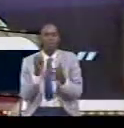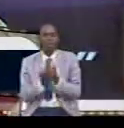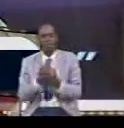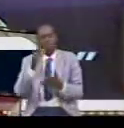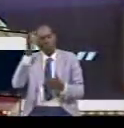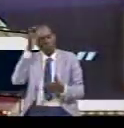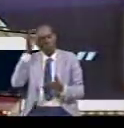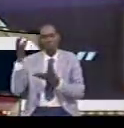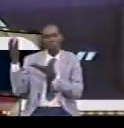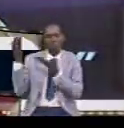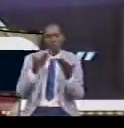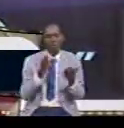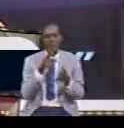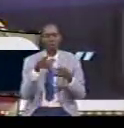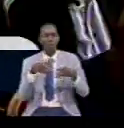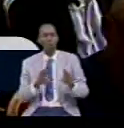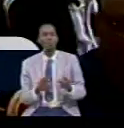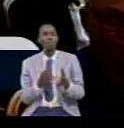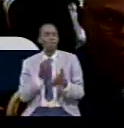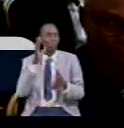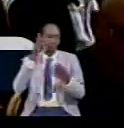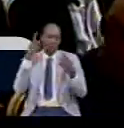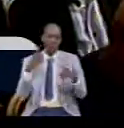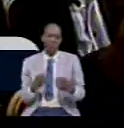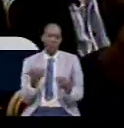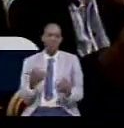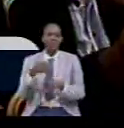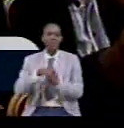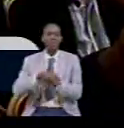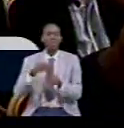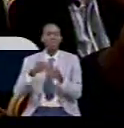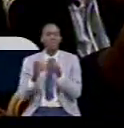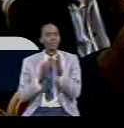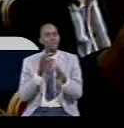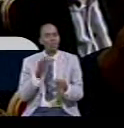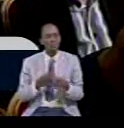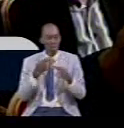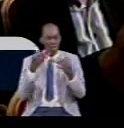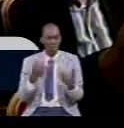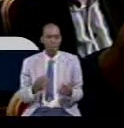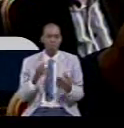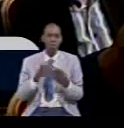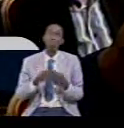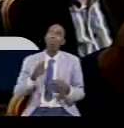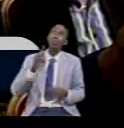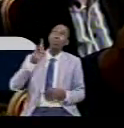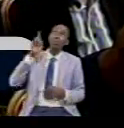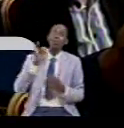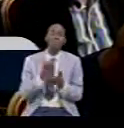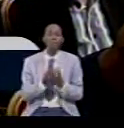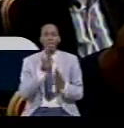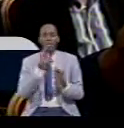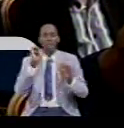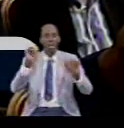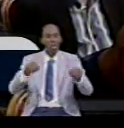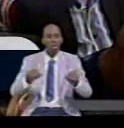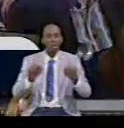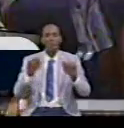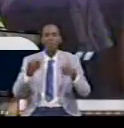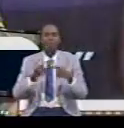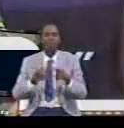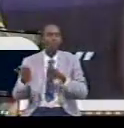devil is bringing your way, it will happen tonight. Because it says, now unto him that is able to deal